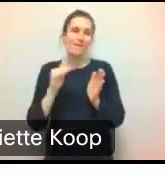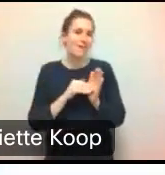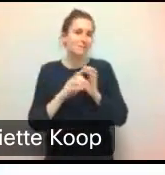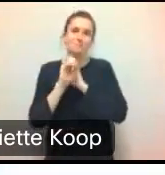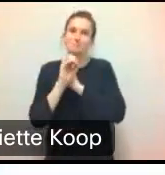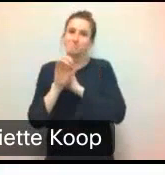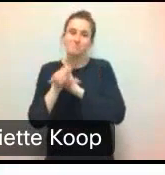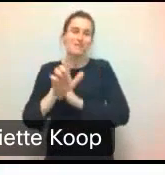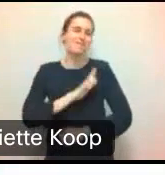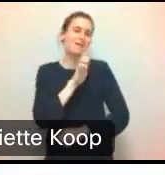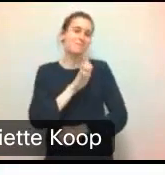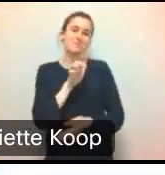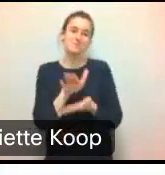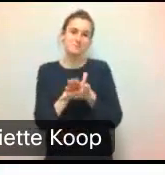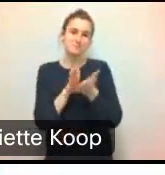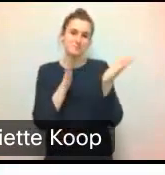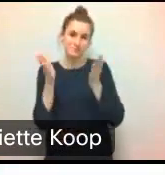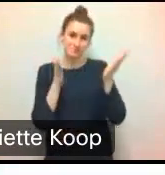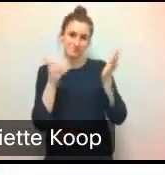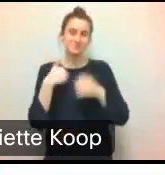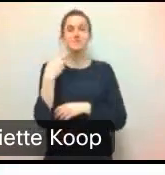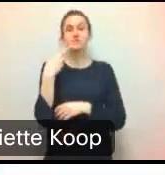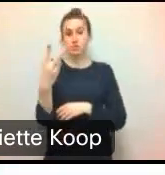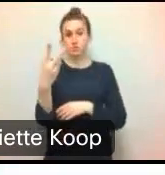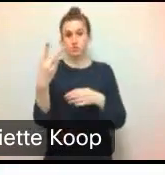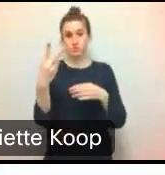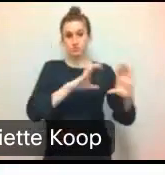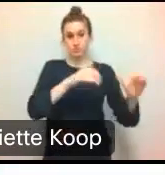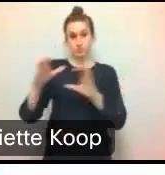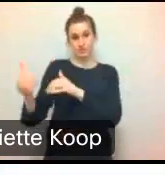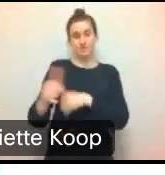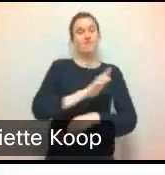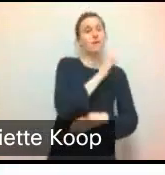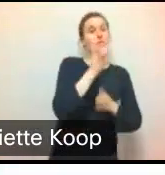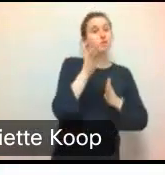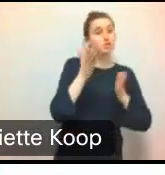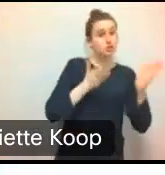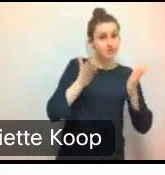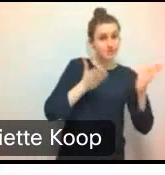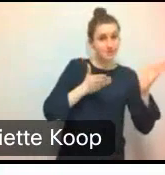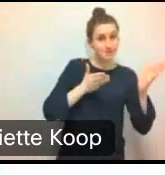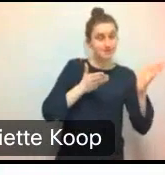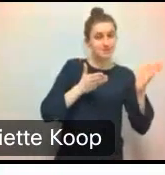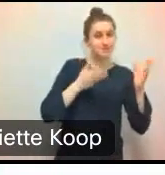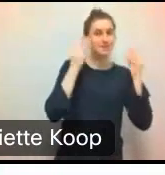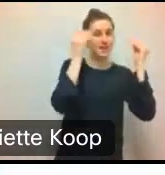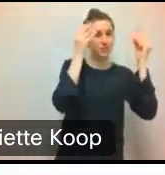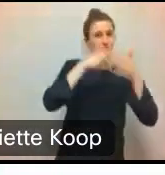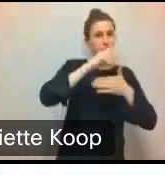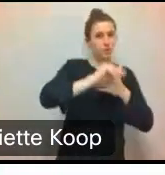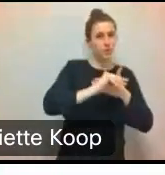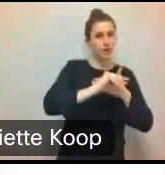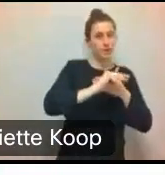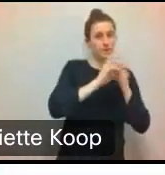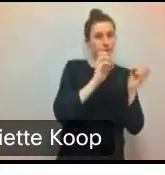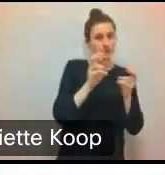Library and Academic Services. We are two units. That is Library Services, where actually I'm part of Information and Program Delivery. I'm